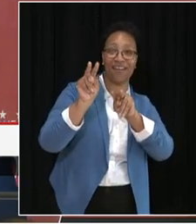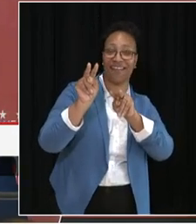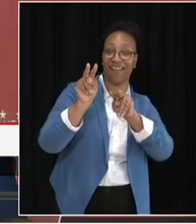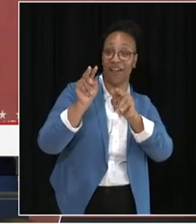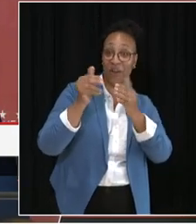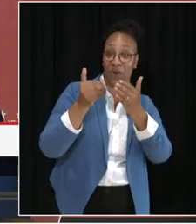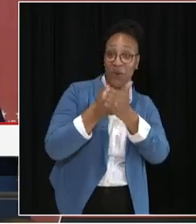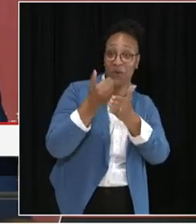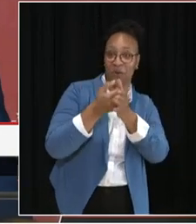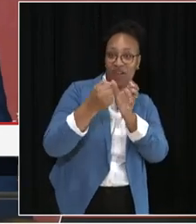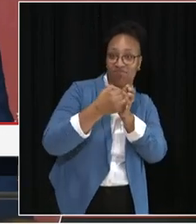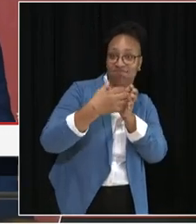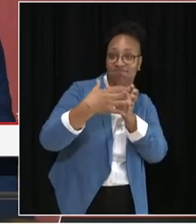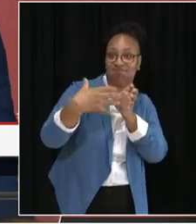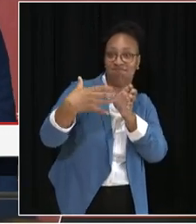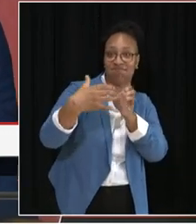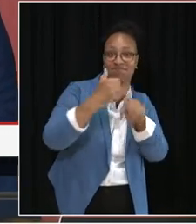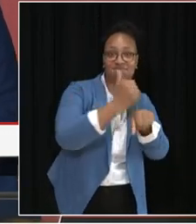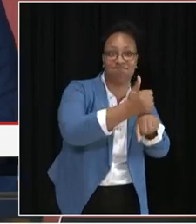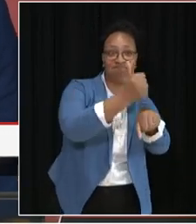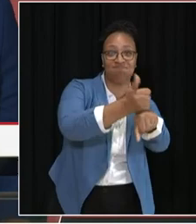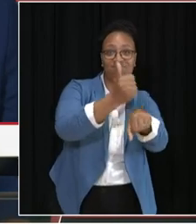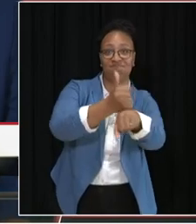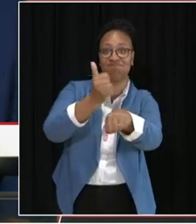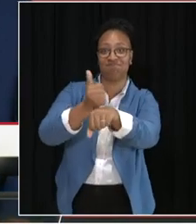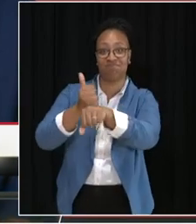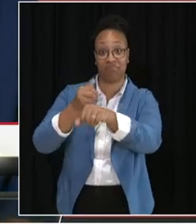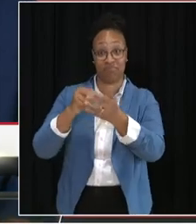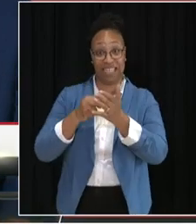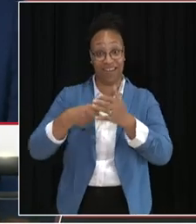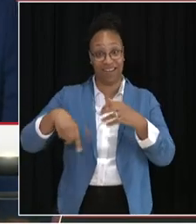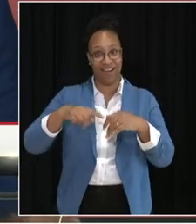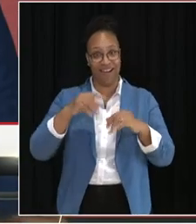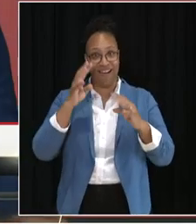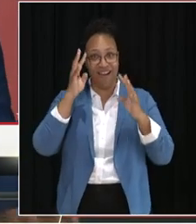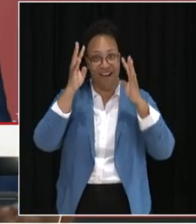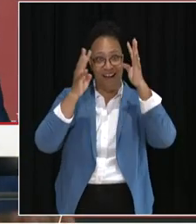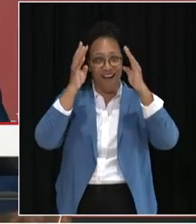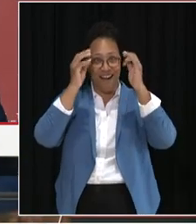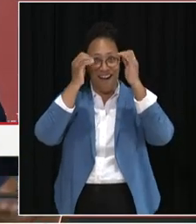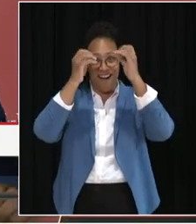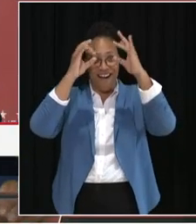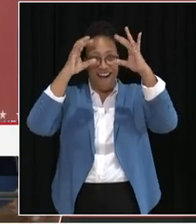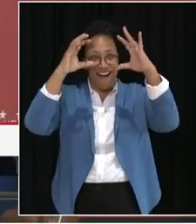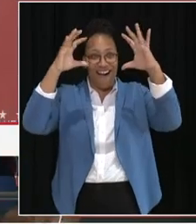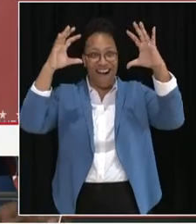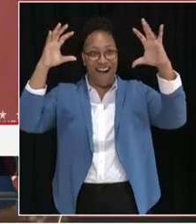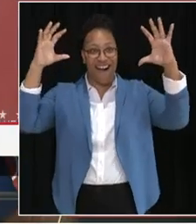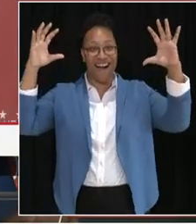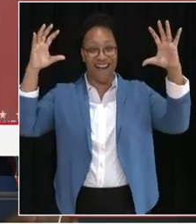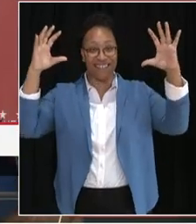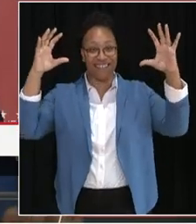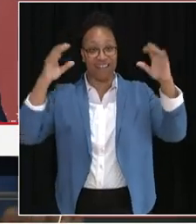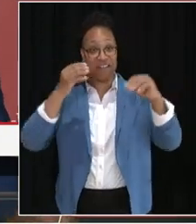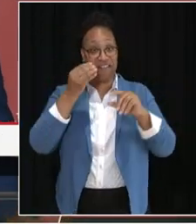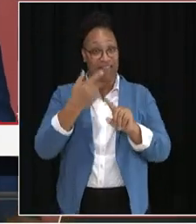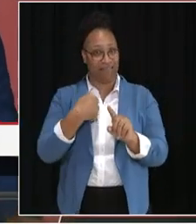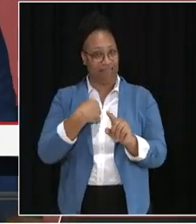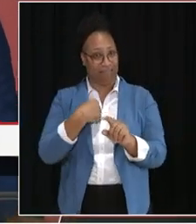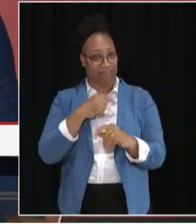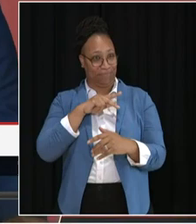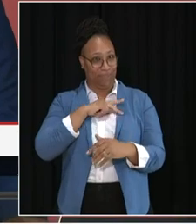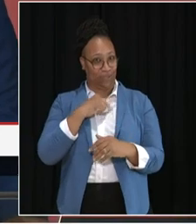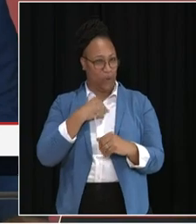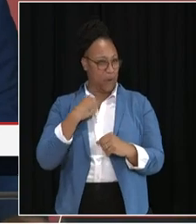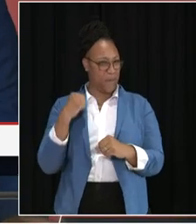and innovation that our philosophy inspires, I am particularly excited about putting my skills in technical